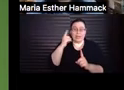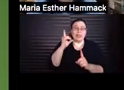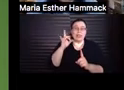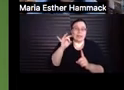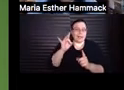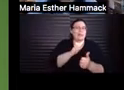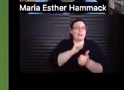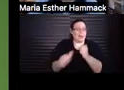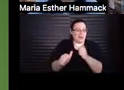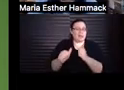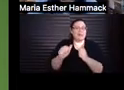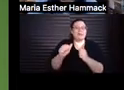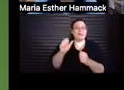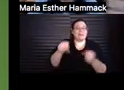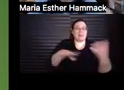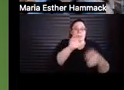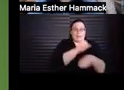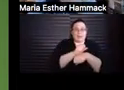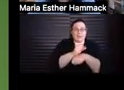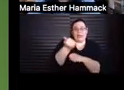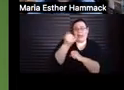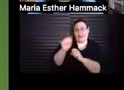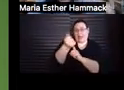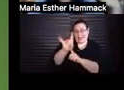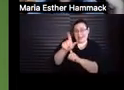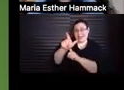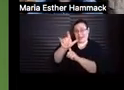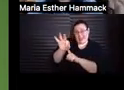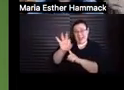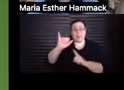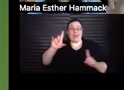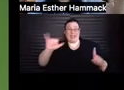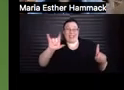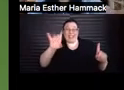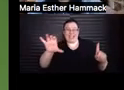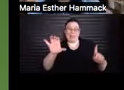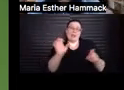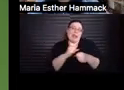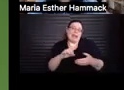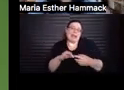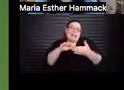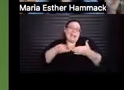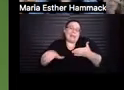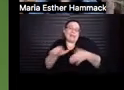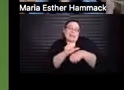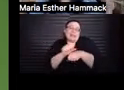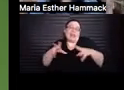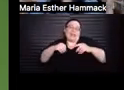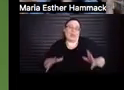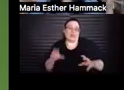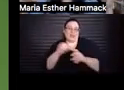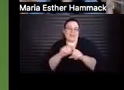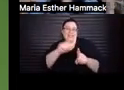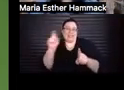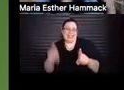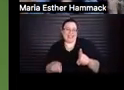on September 15th, 1829, but by December they had given an exception to slaveholders in Texas. So really